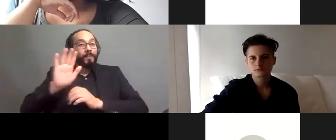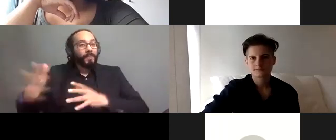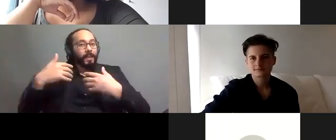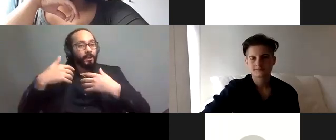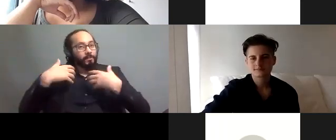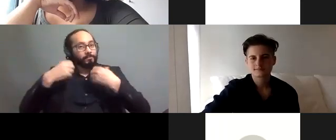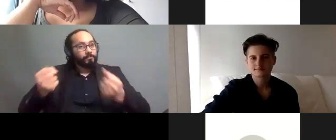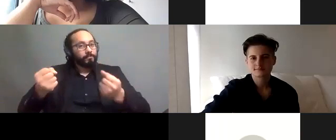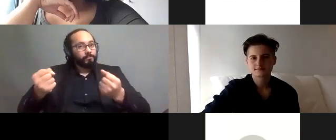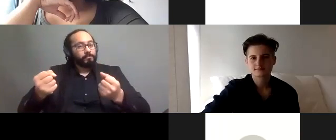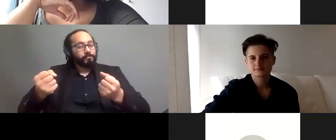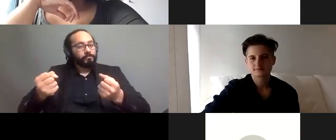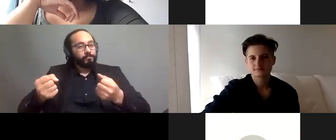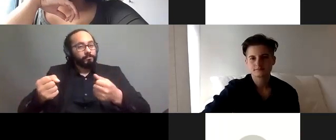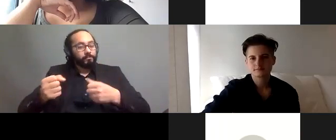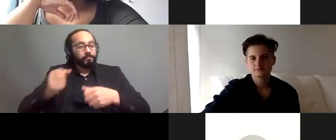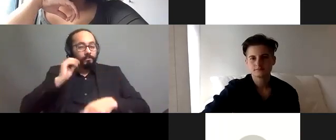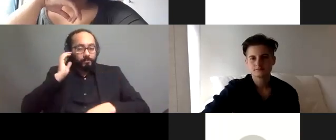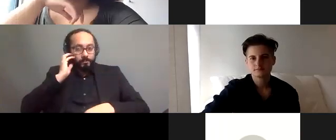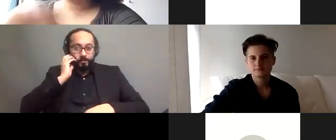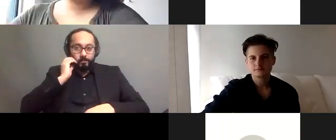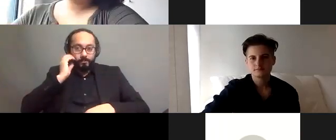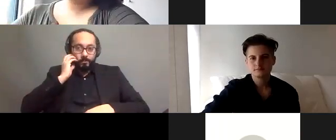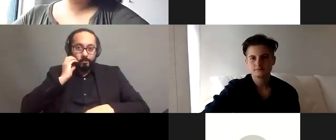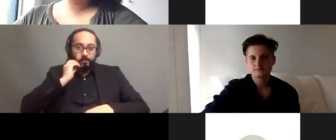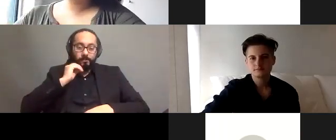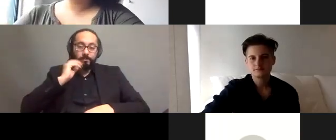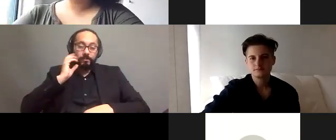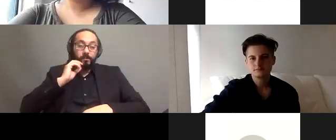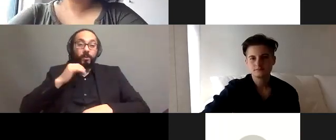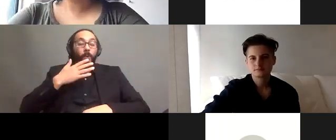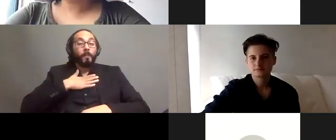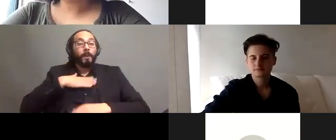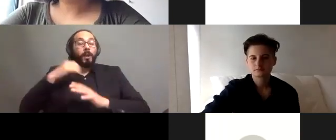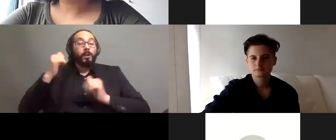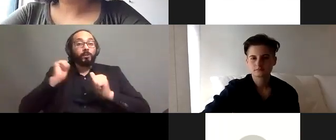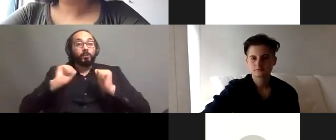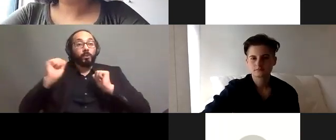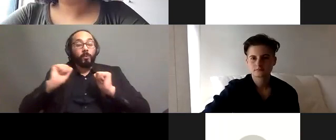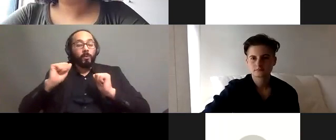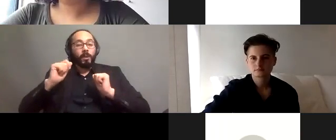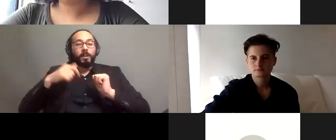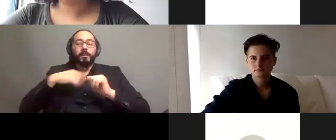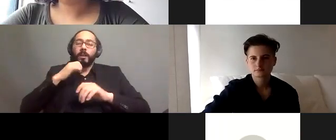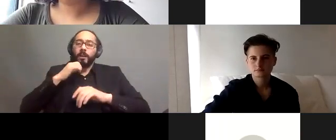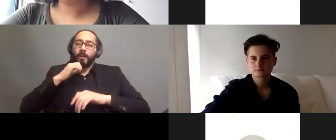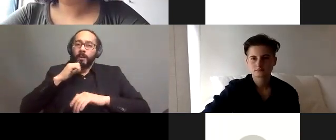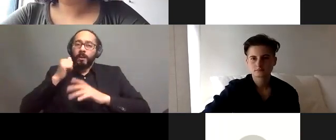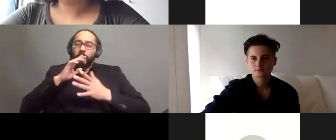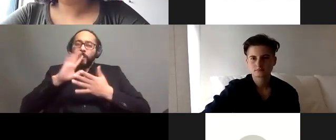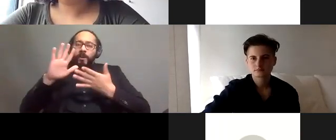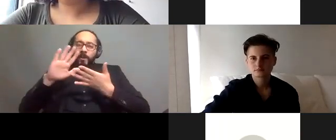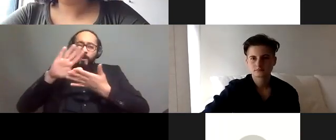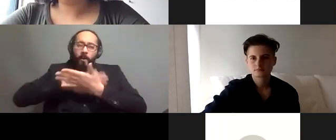My Mount Duets itself is based on, not explicitly, but in terms of our entire process, is based on the medicine